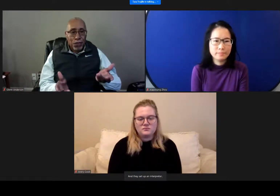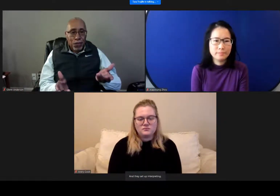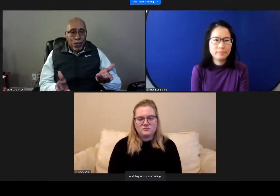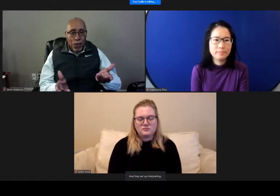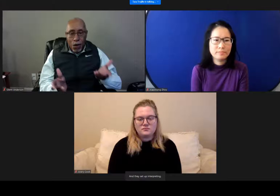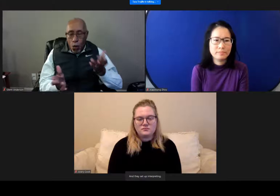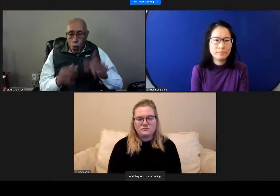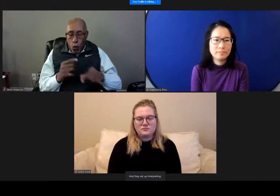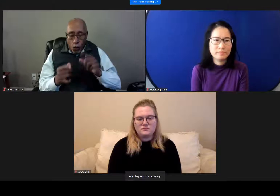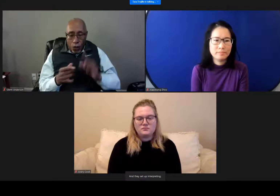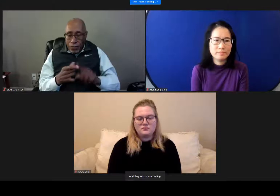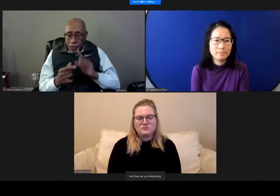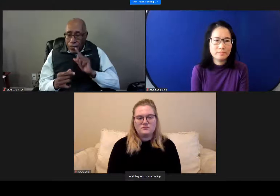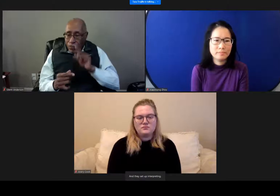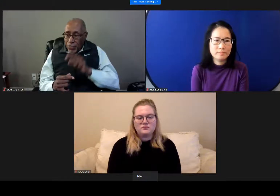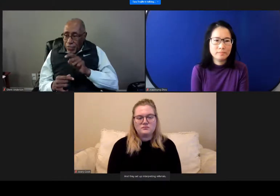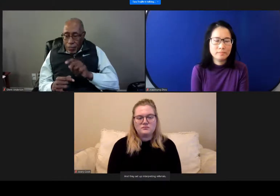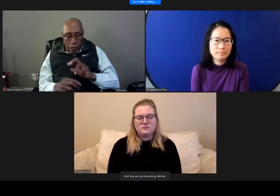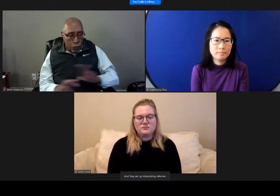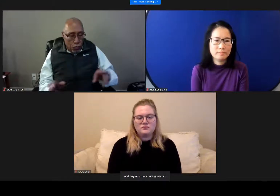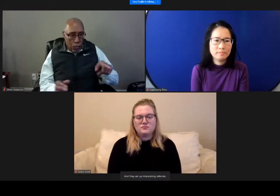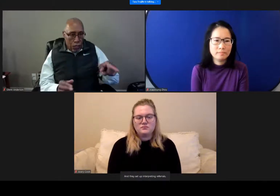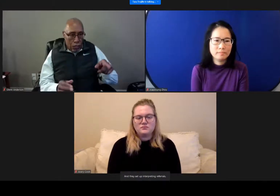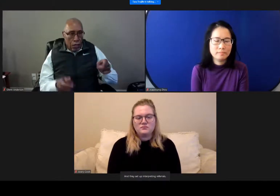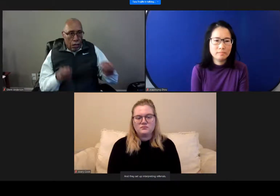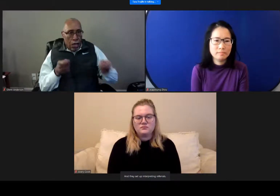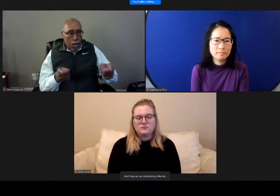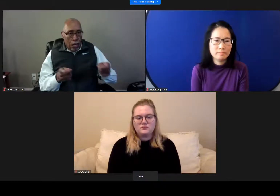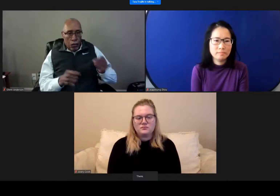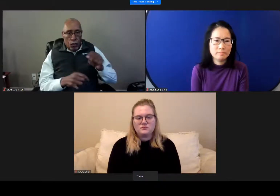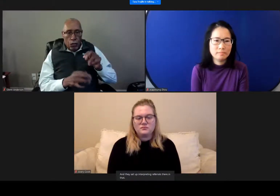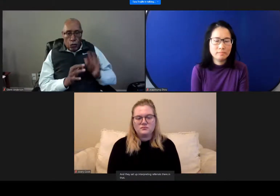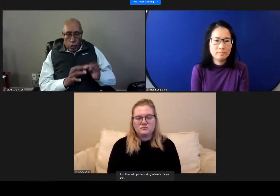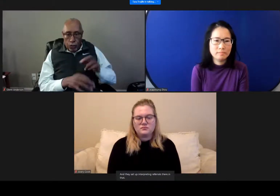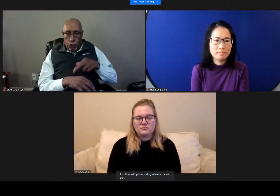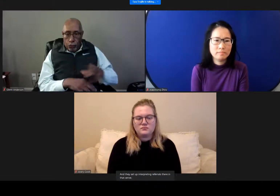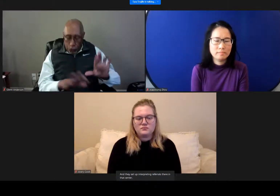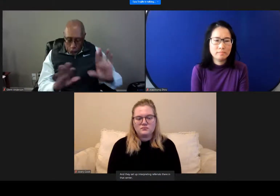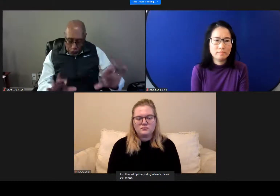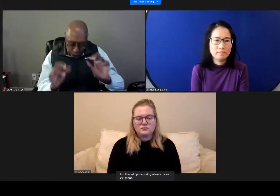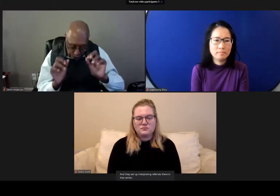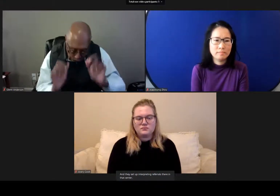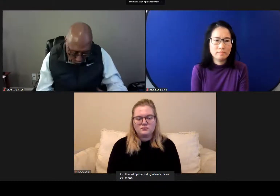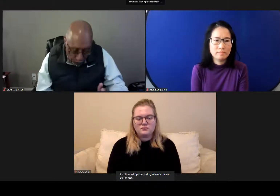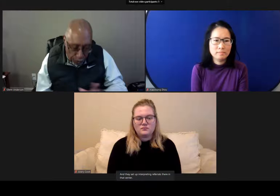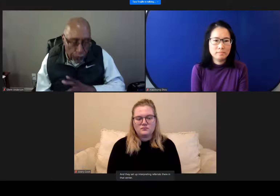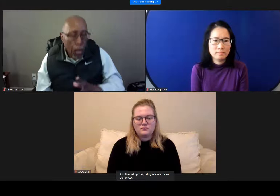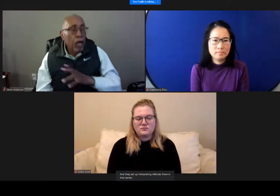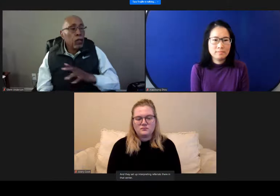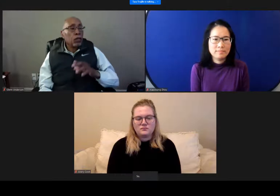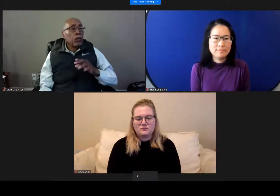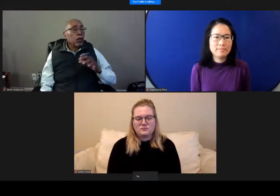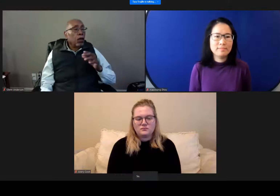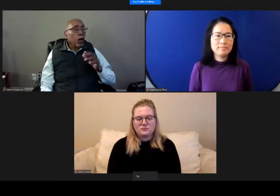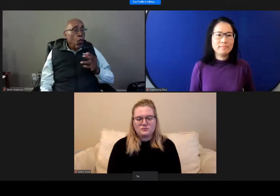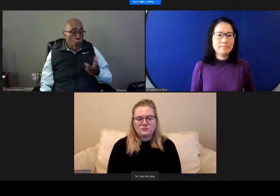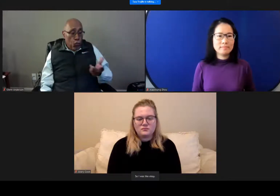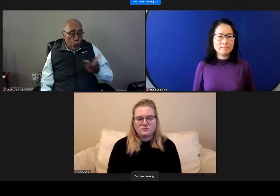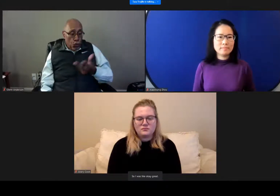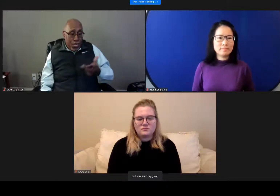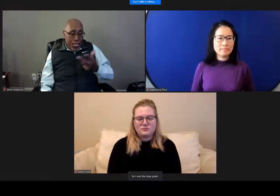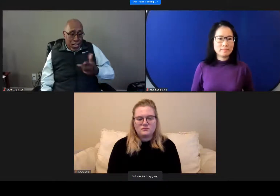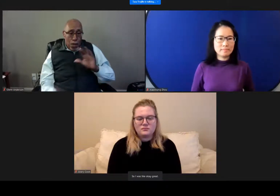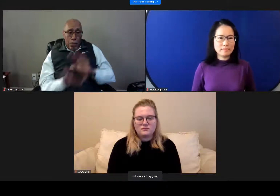interpreting referrals there in that center. So I was like, okay,